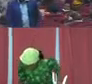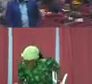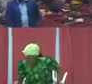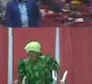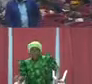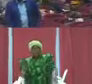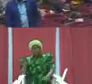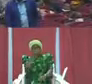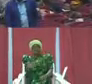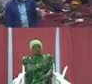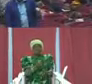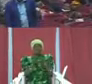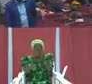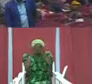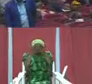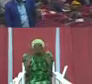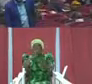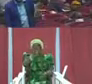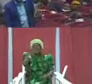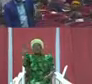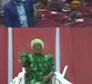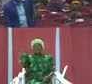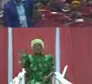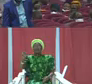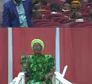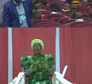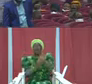as a sign of gratitude to the Almighty God.